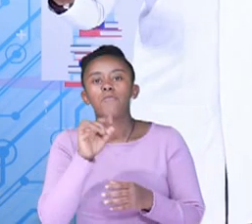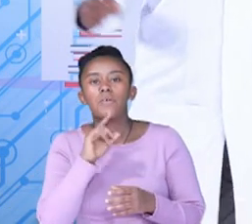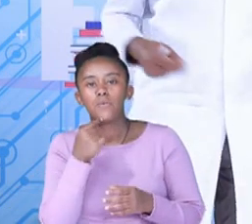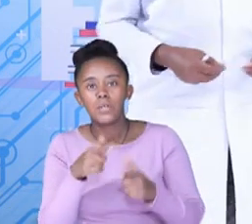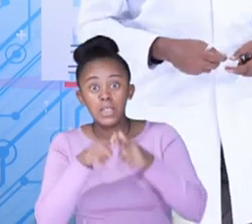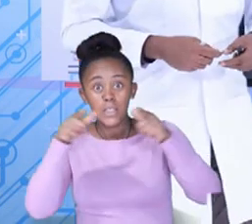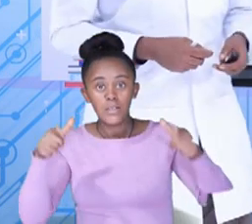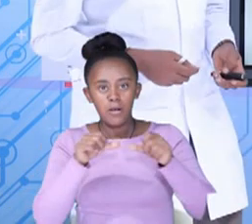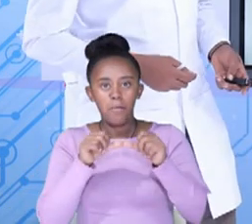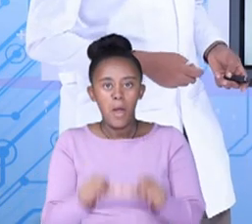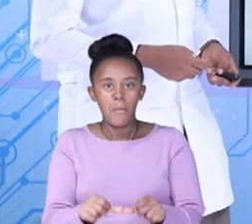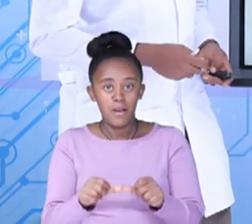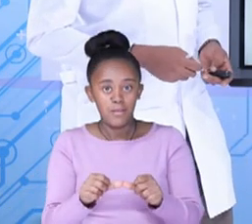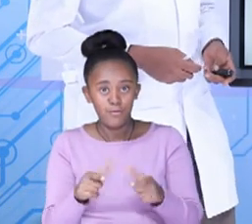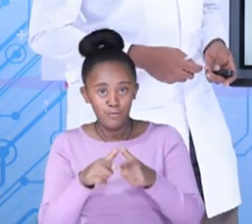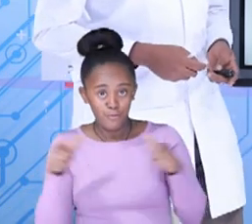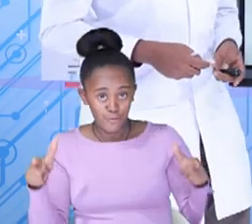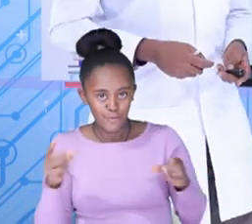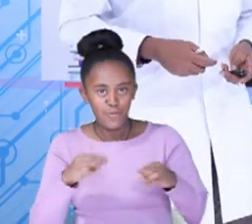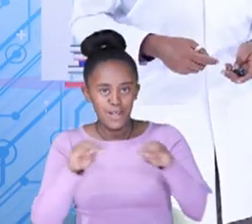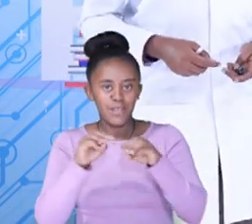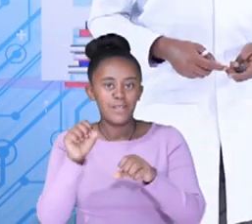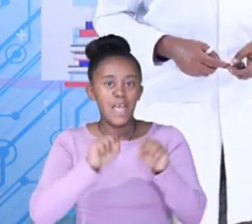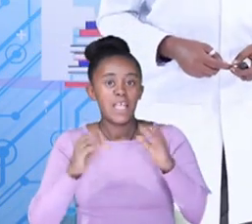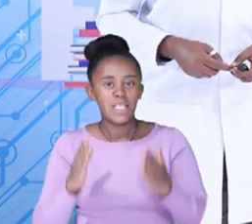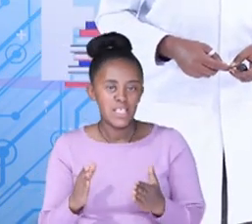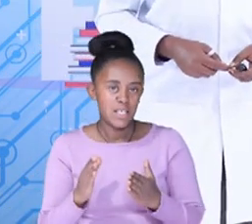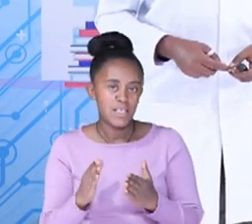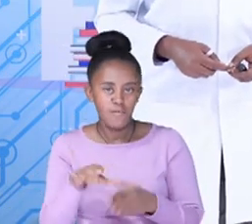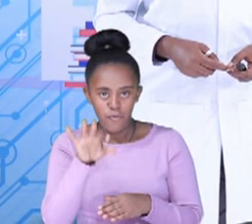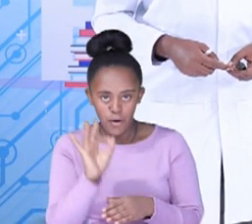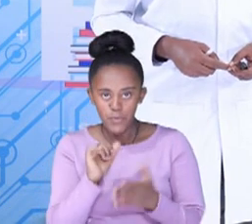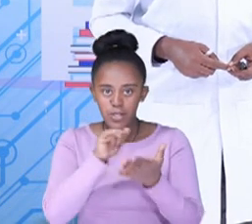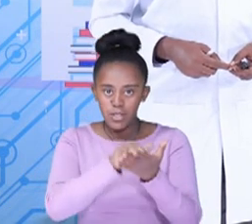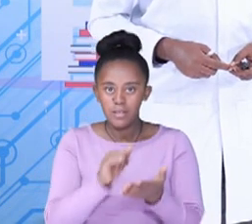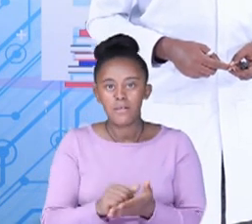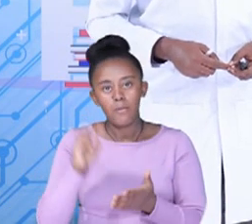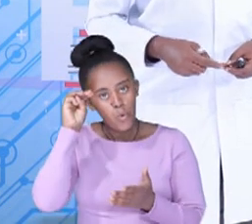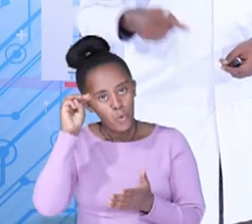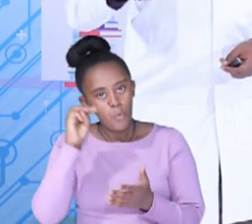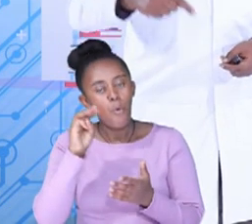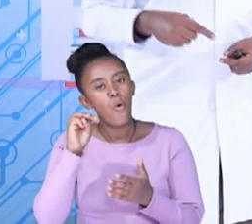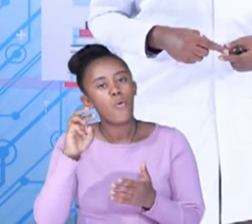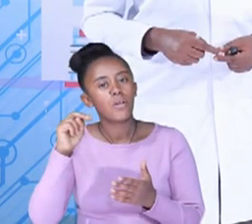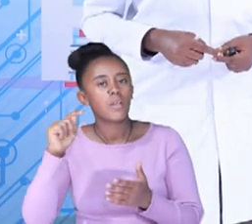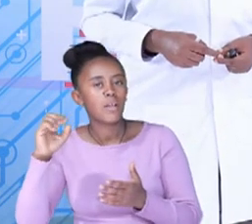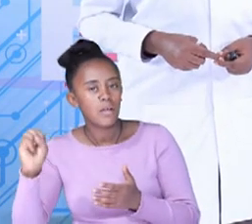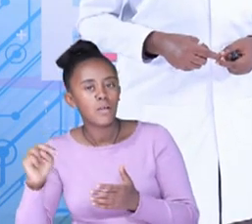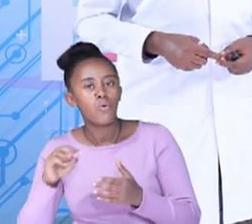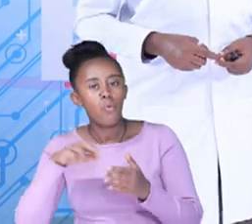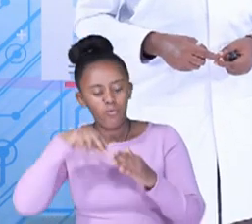this huge permanent bar magnet, scientists find that the molten rock, which is found deep